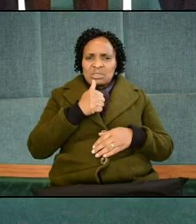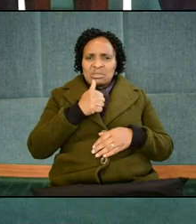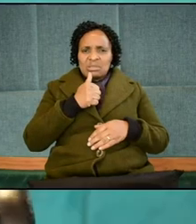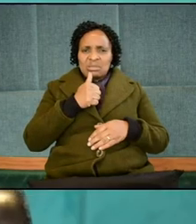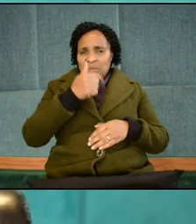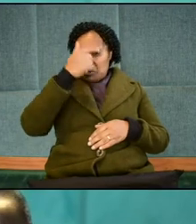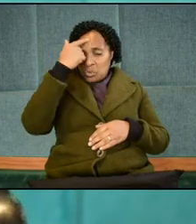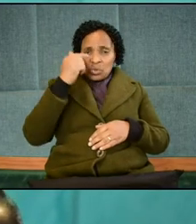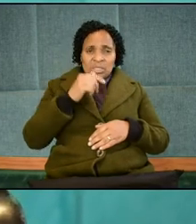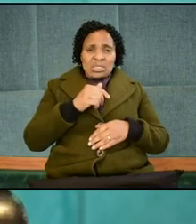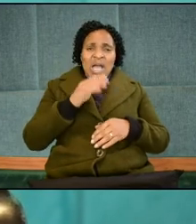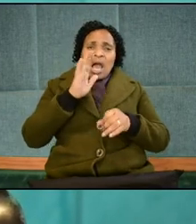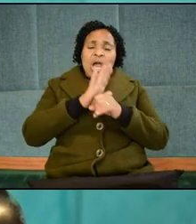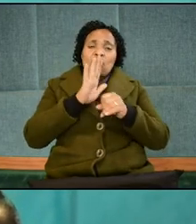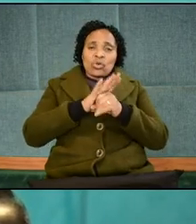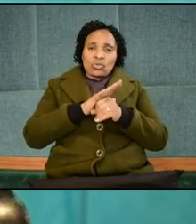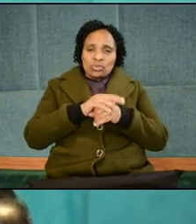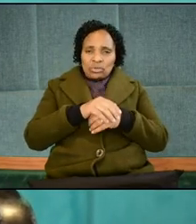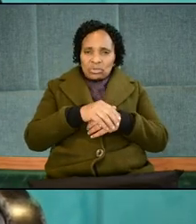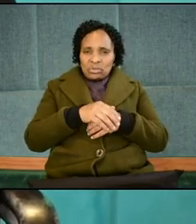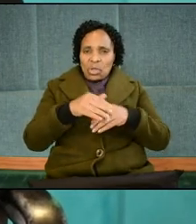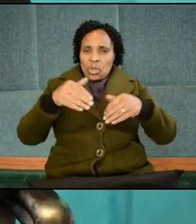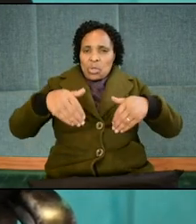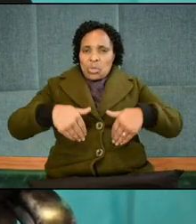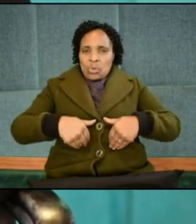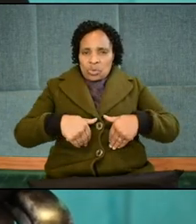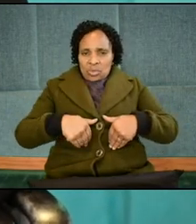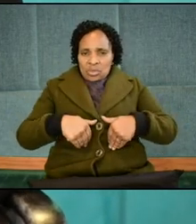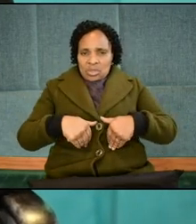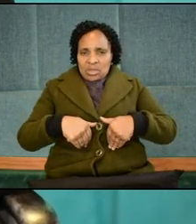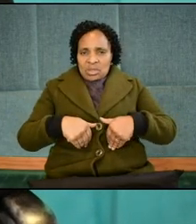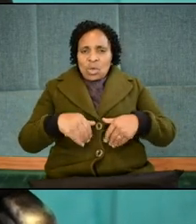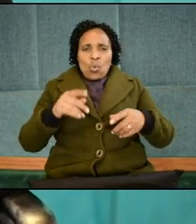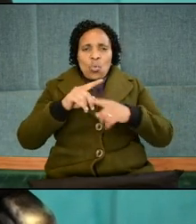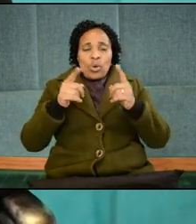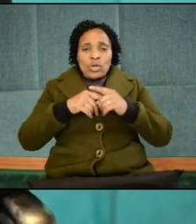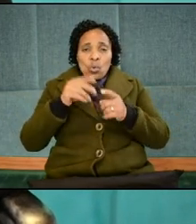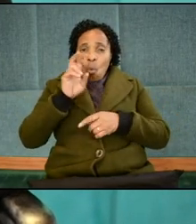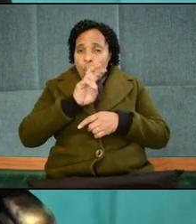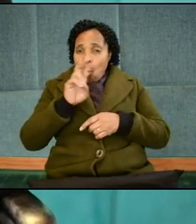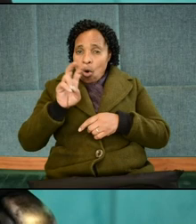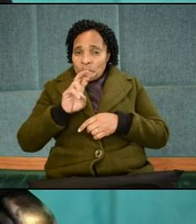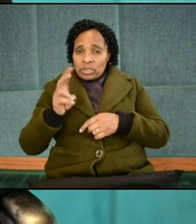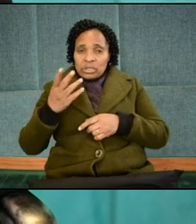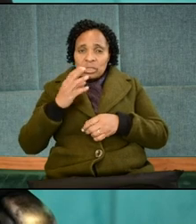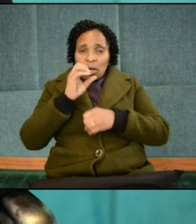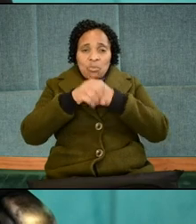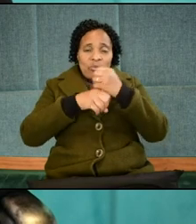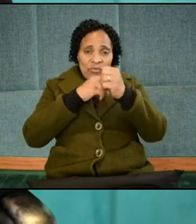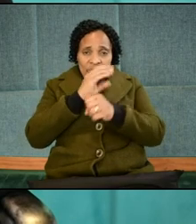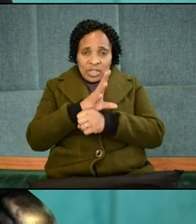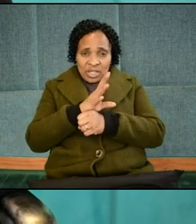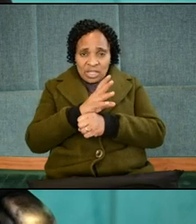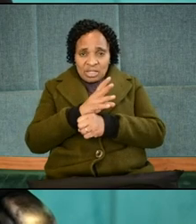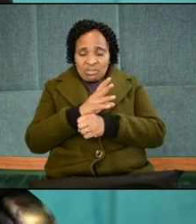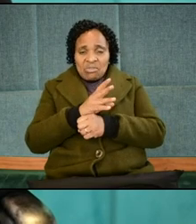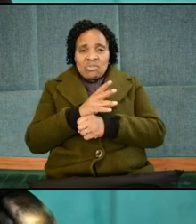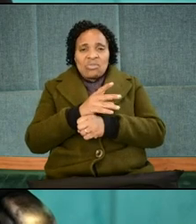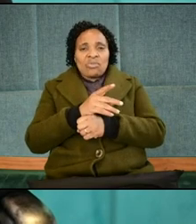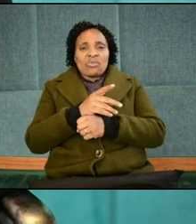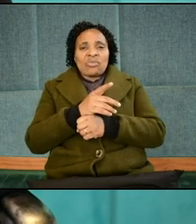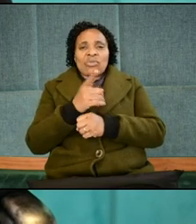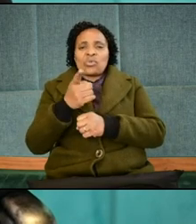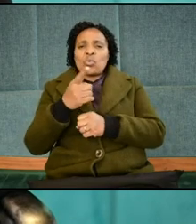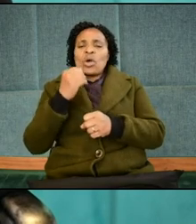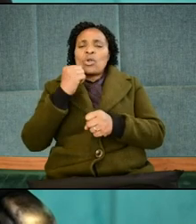because I don't know if a lot of you feel this, but when you watch a movie, then you're like, oh, I